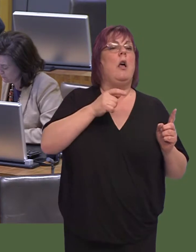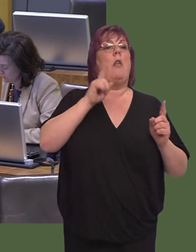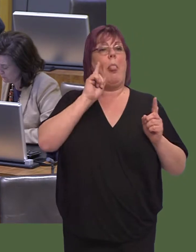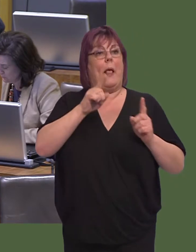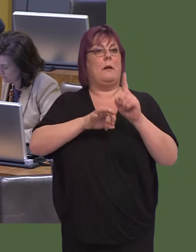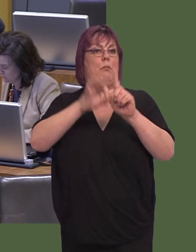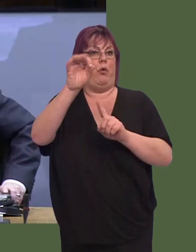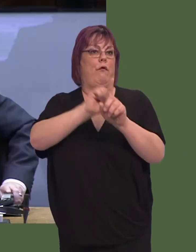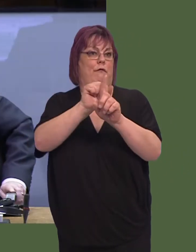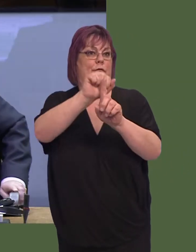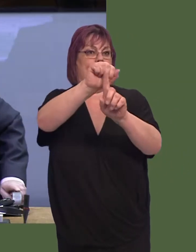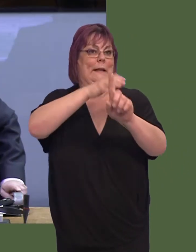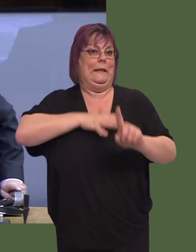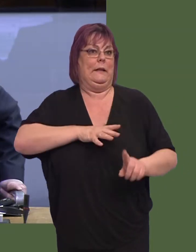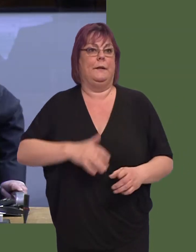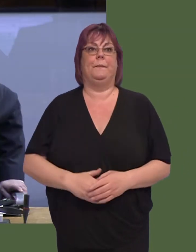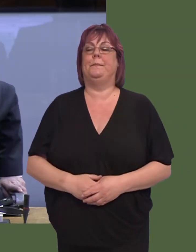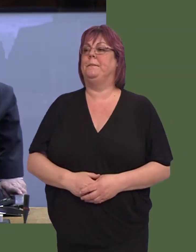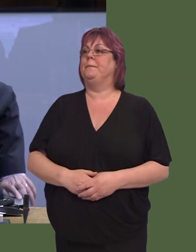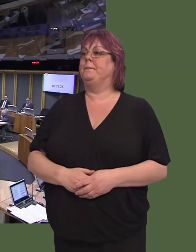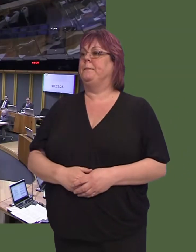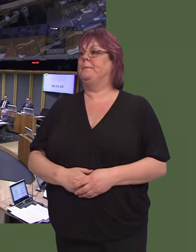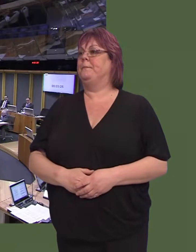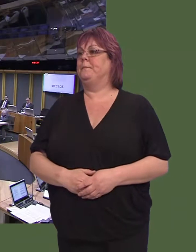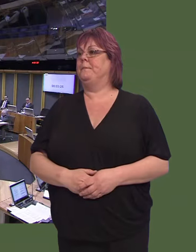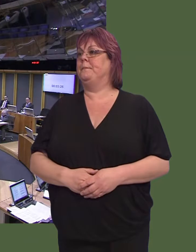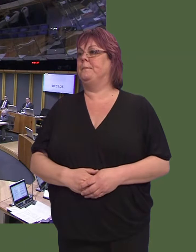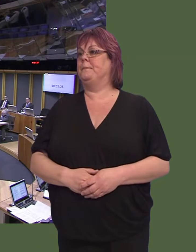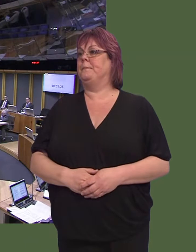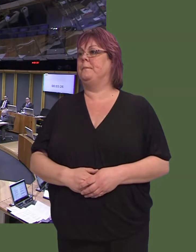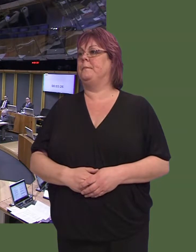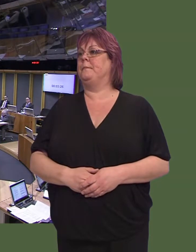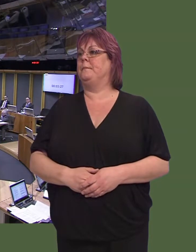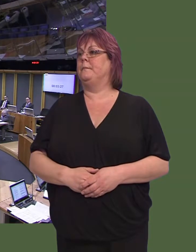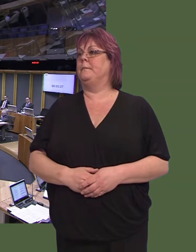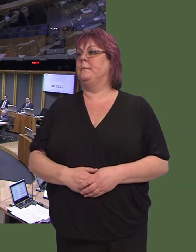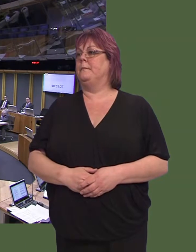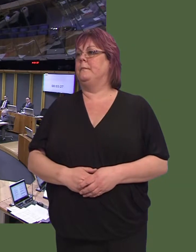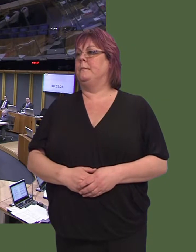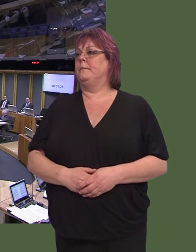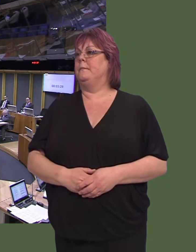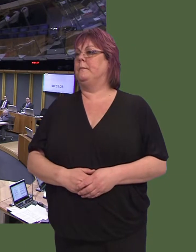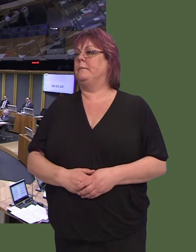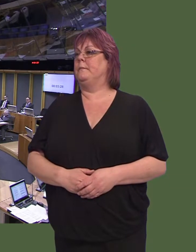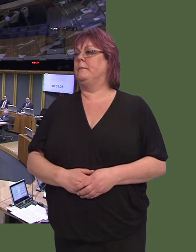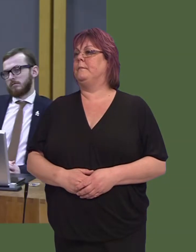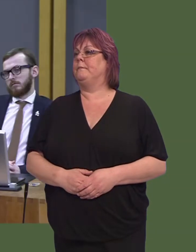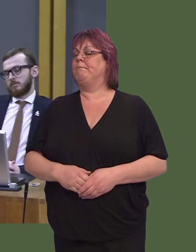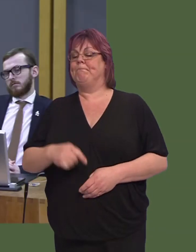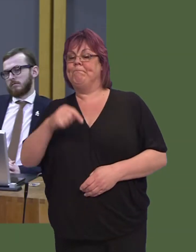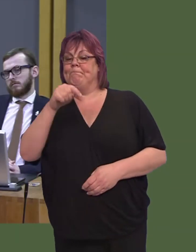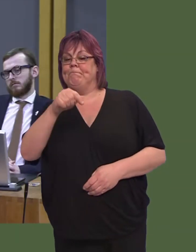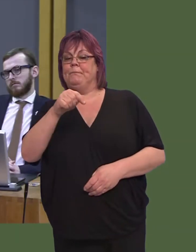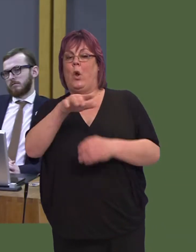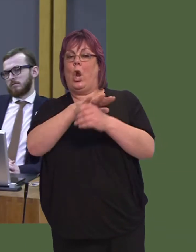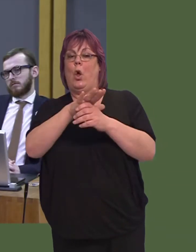done over the next few years. David Rees. First Minister, as you've just identified, local government reform is under consultation at this